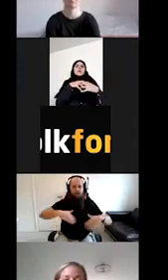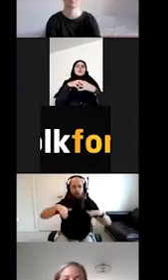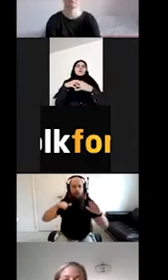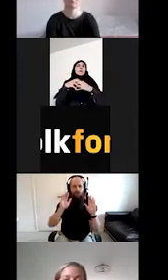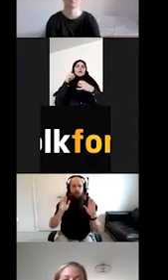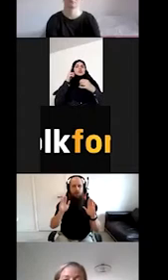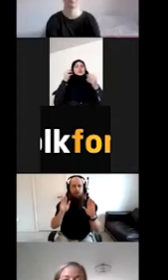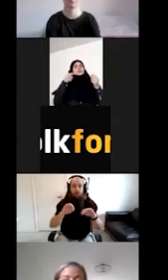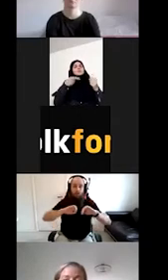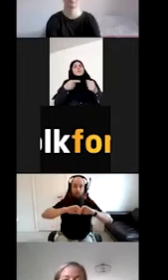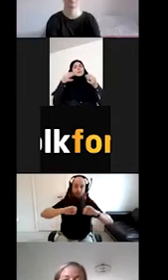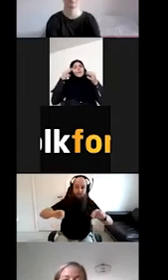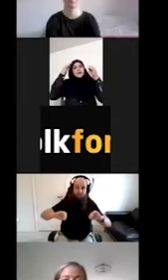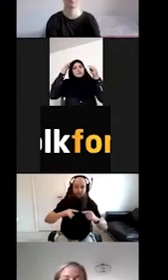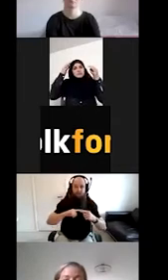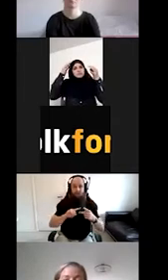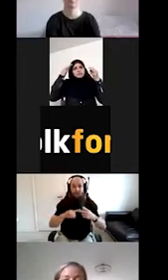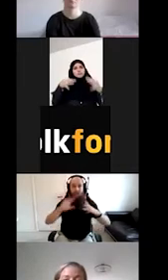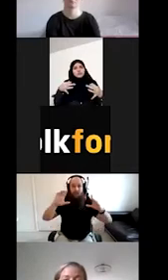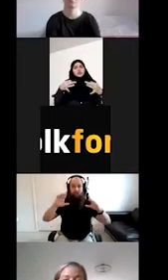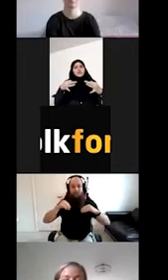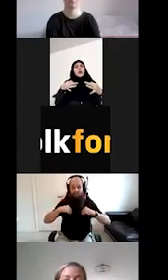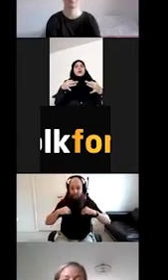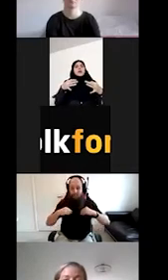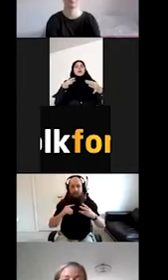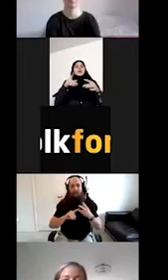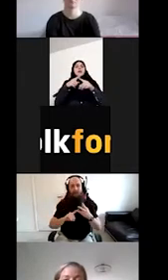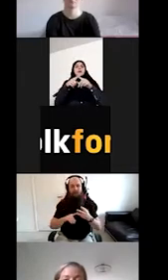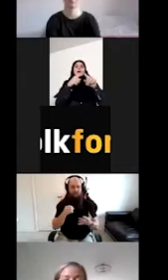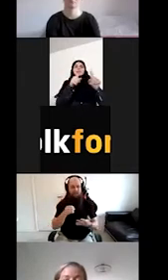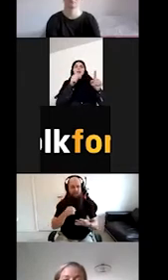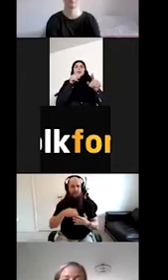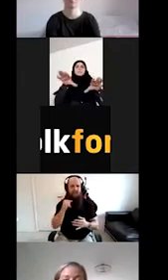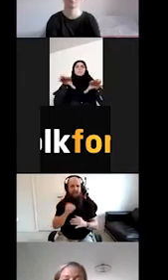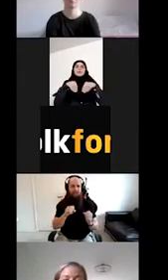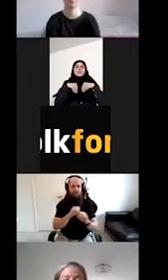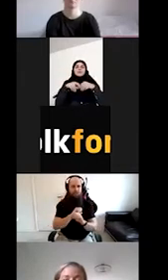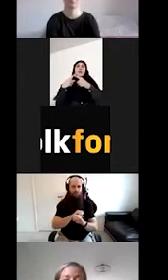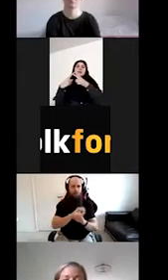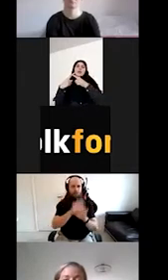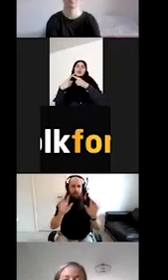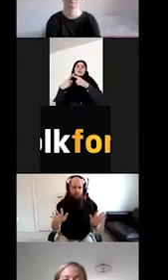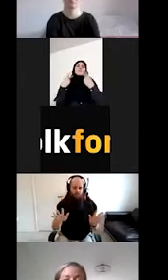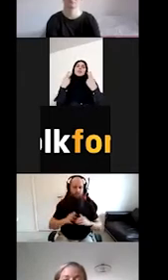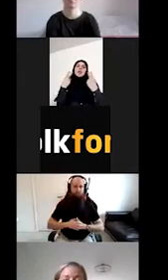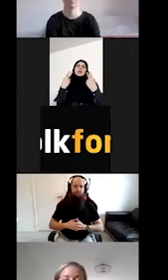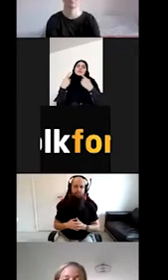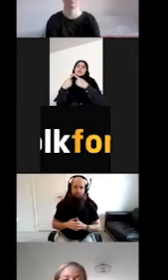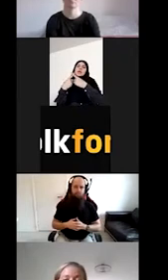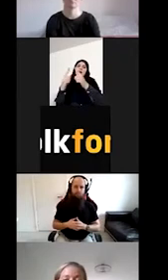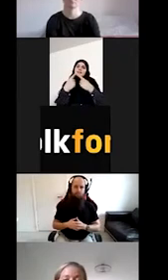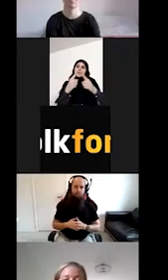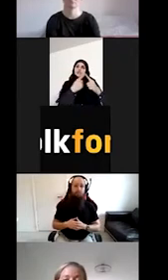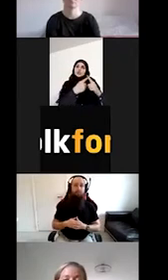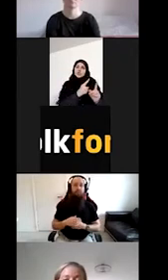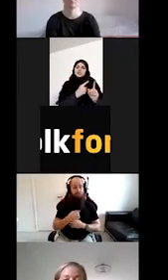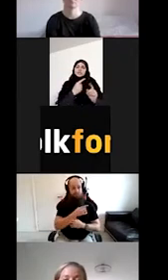of the value of diversity. By doing so, they wanted to go beyond